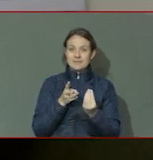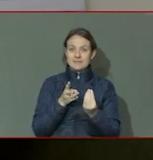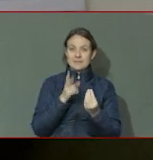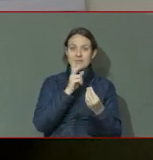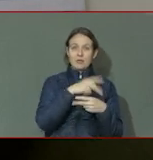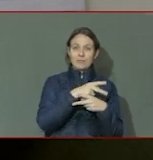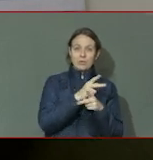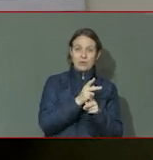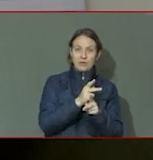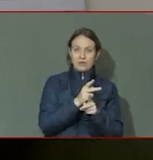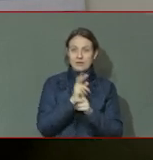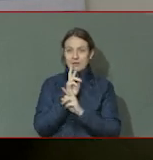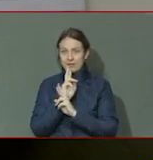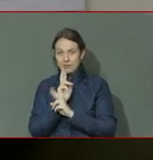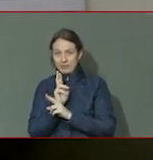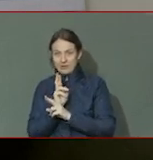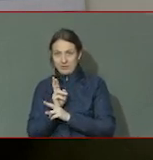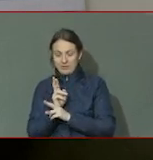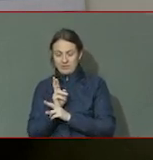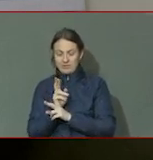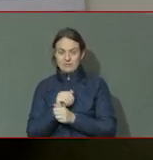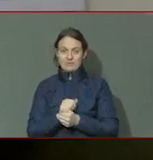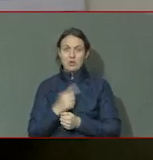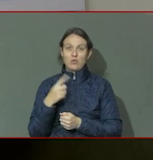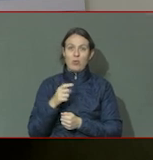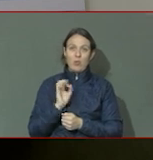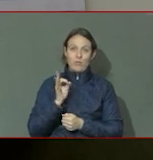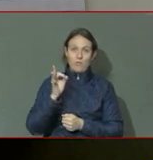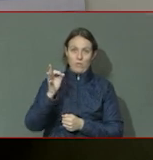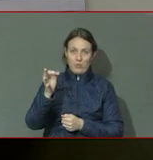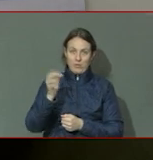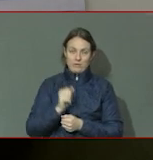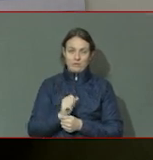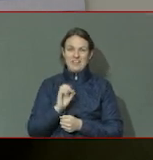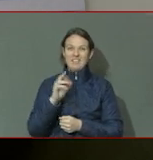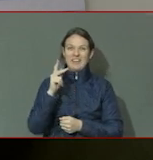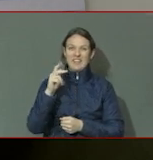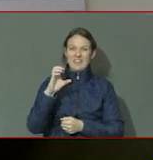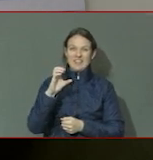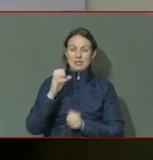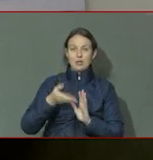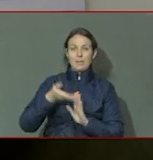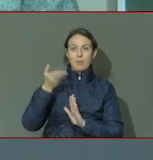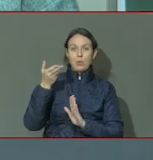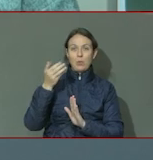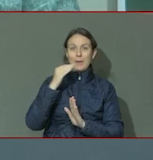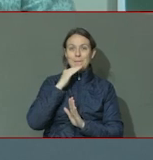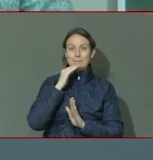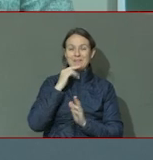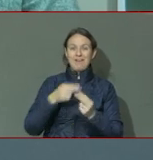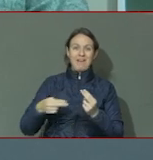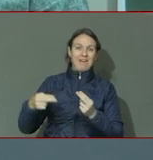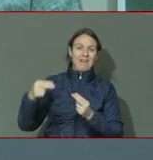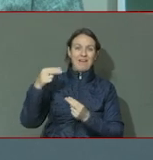the reagents of the forward reaction. So if Kc is more than 1, it is a high yield.